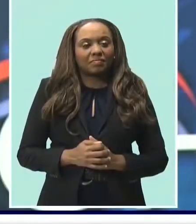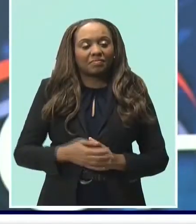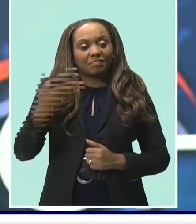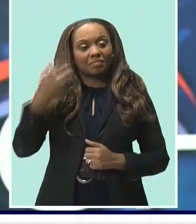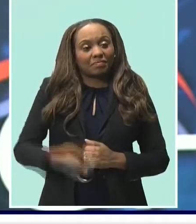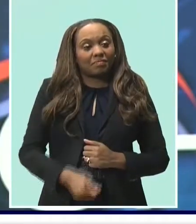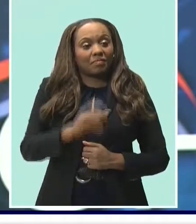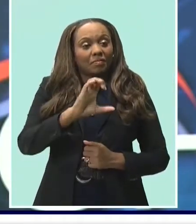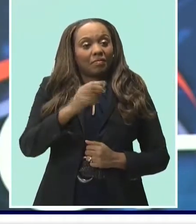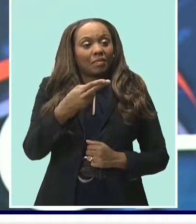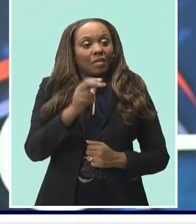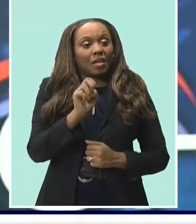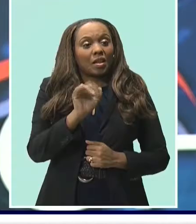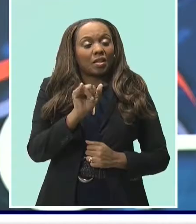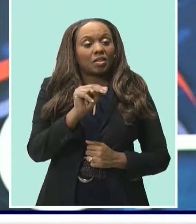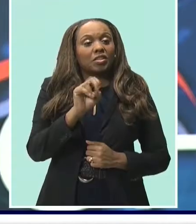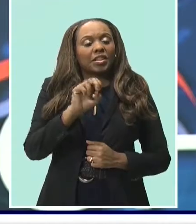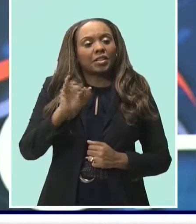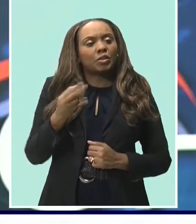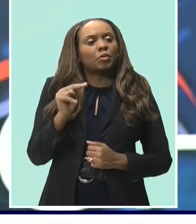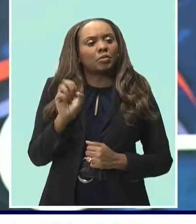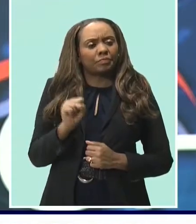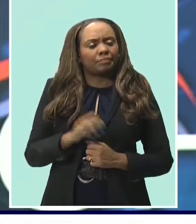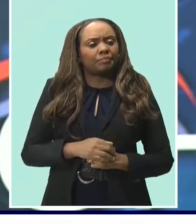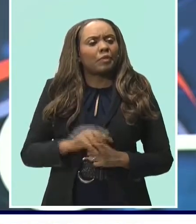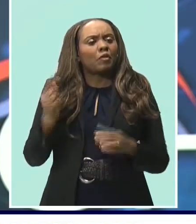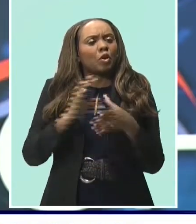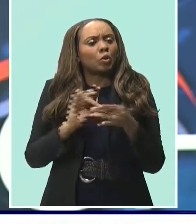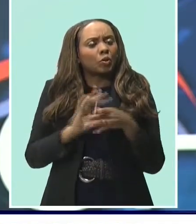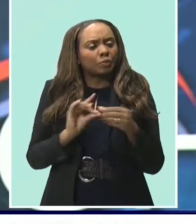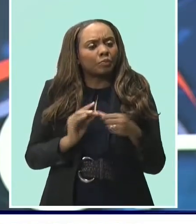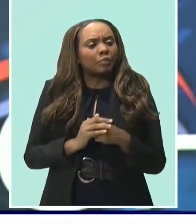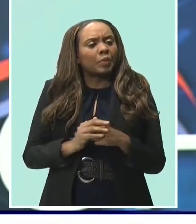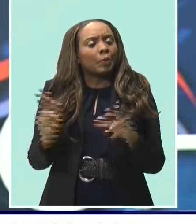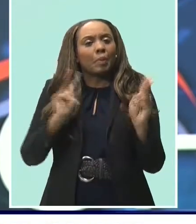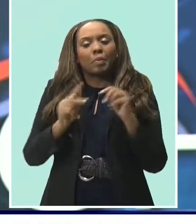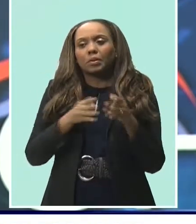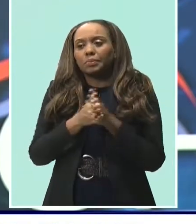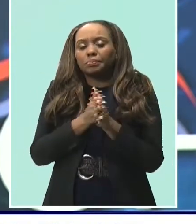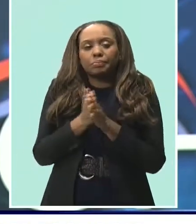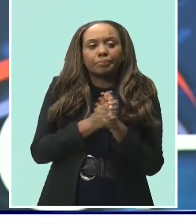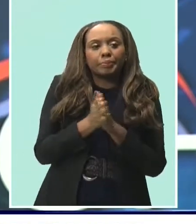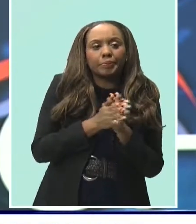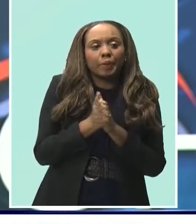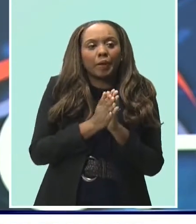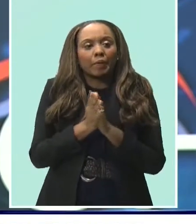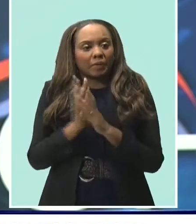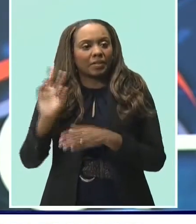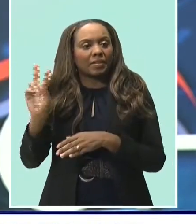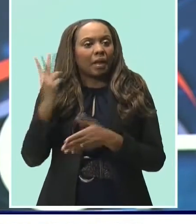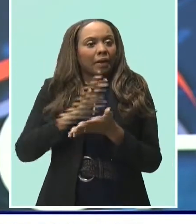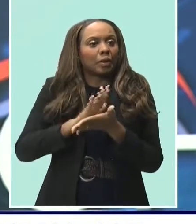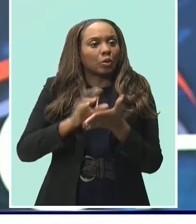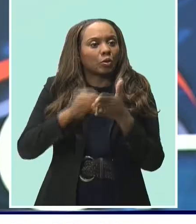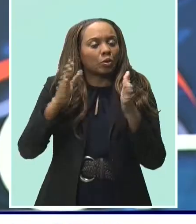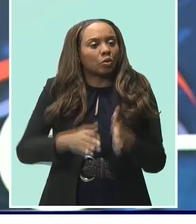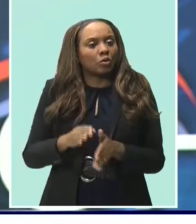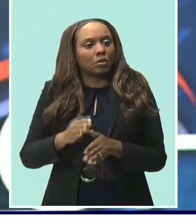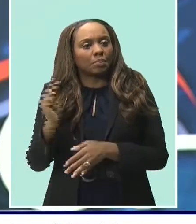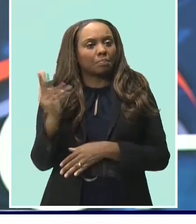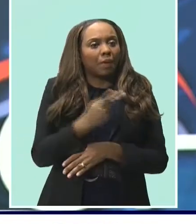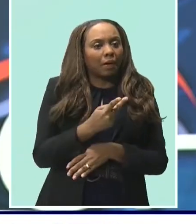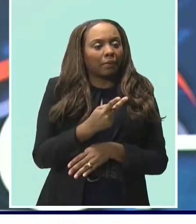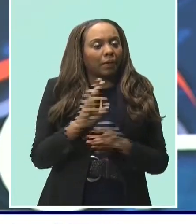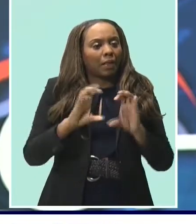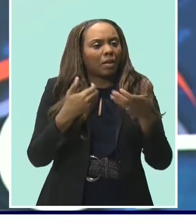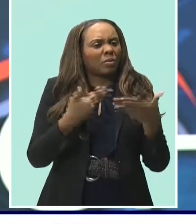I'm Shane Jones, leading the news. The anticipated return of secondary school students to classrooms across the island got off to a